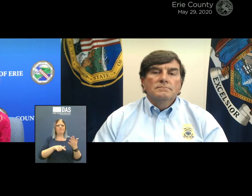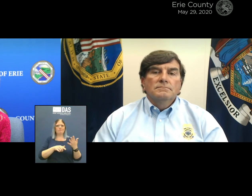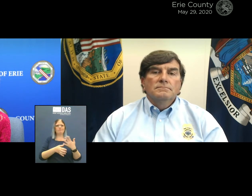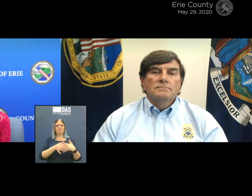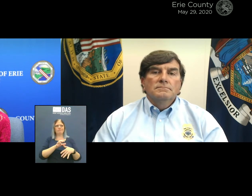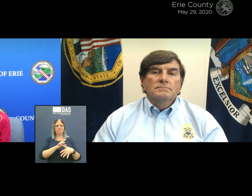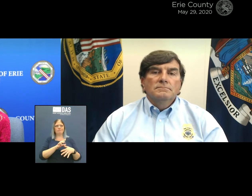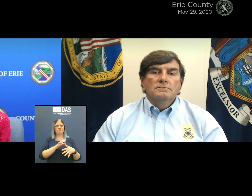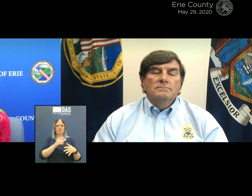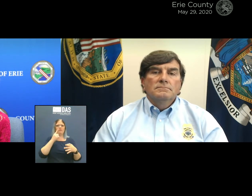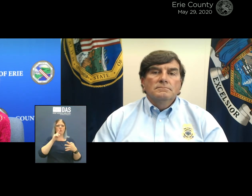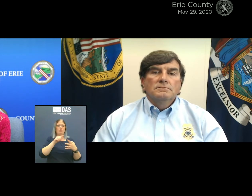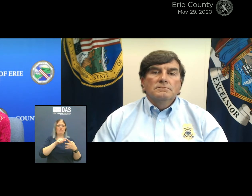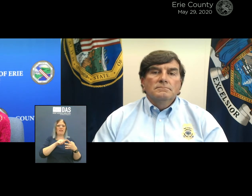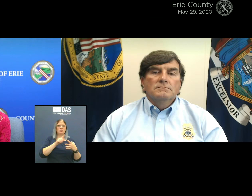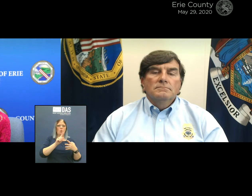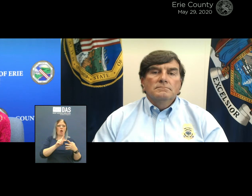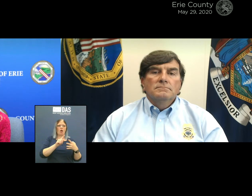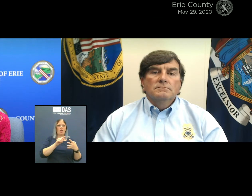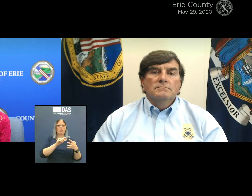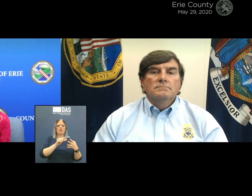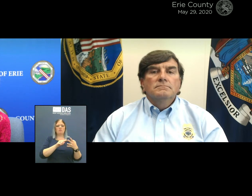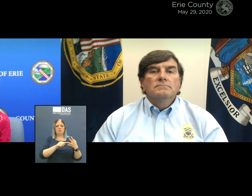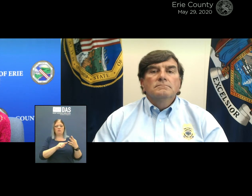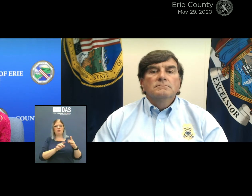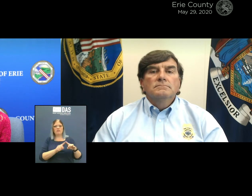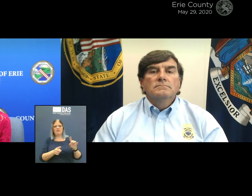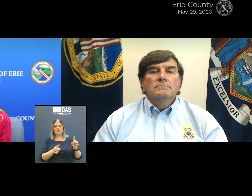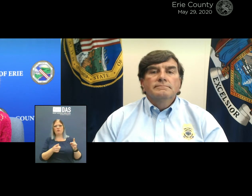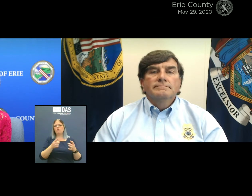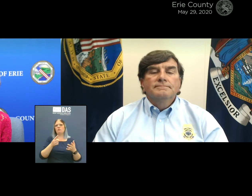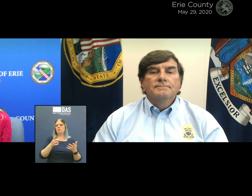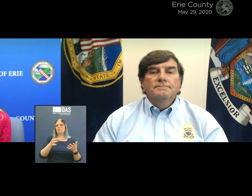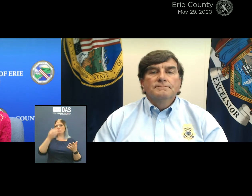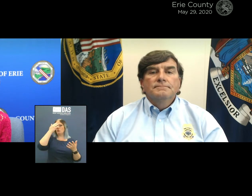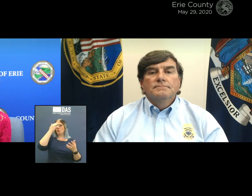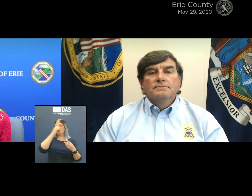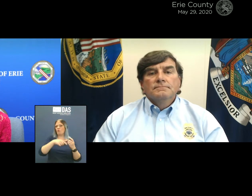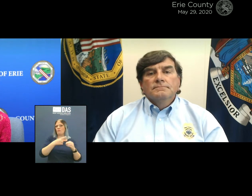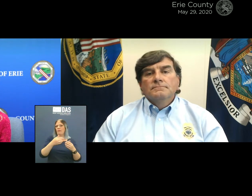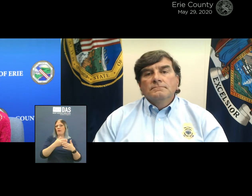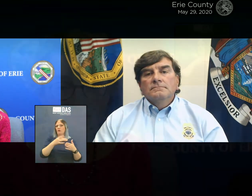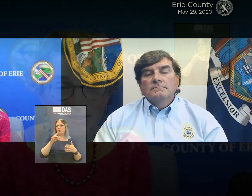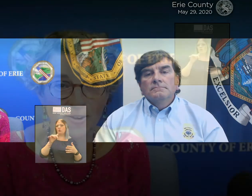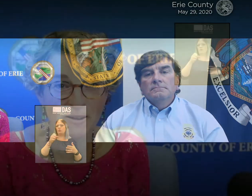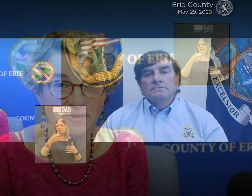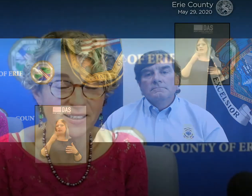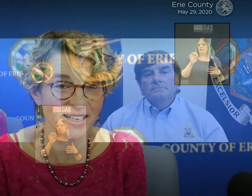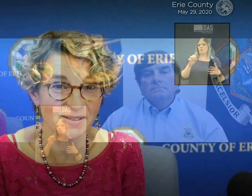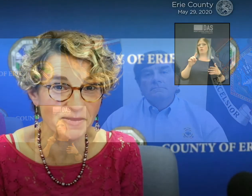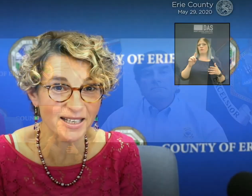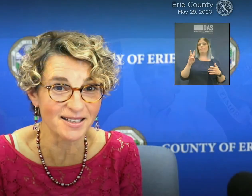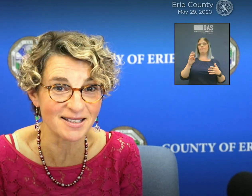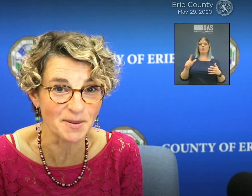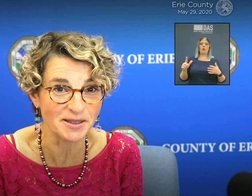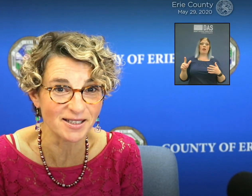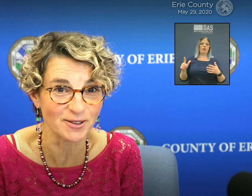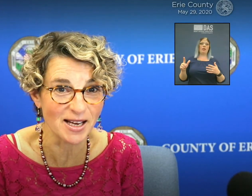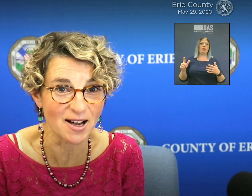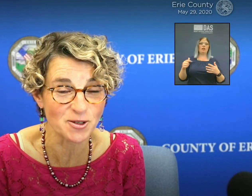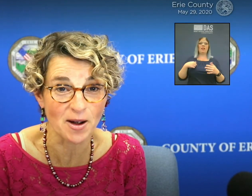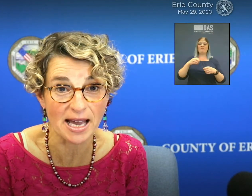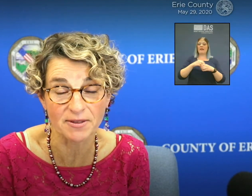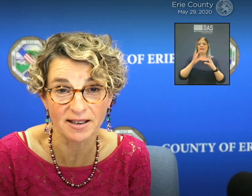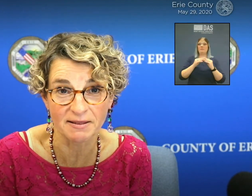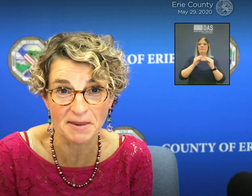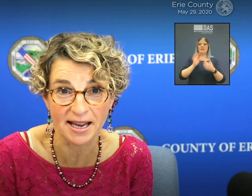subsequent phases are going to be different. What do you know about this new dashboard? Well, I've been in meetings up until